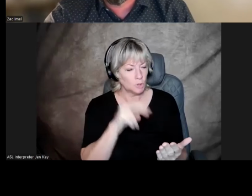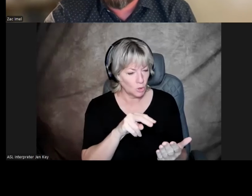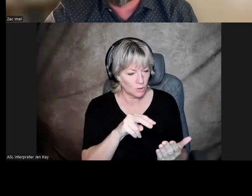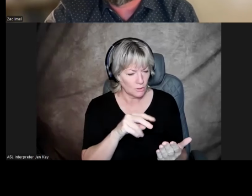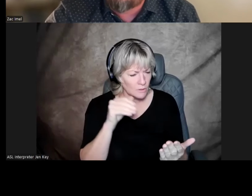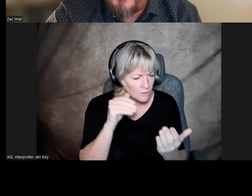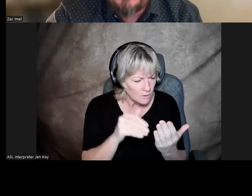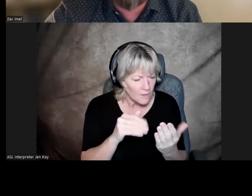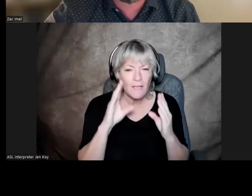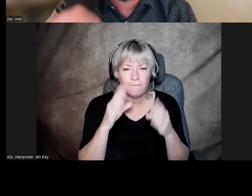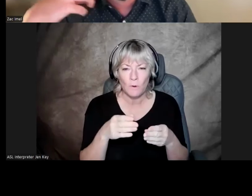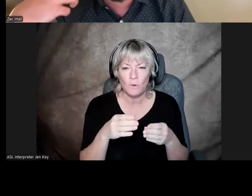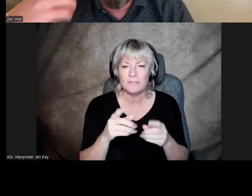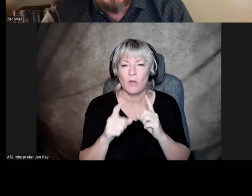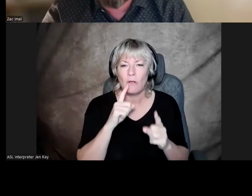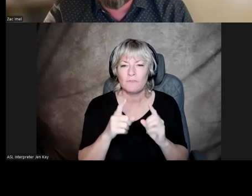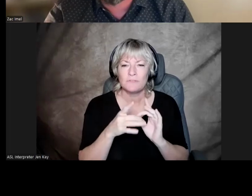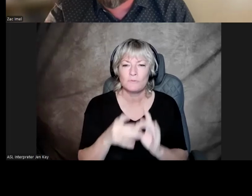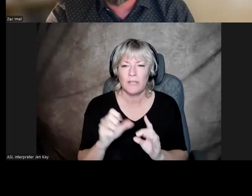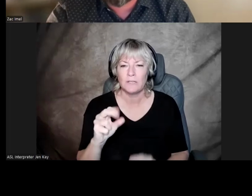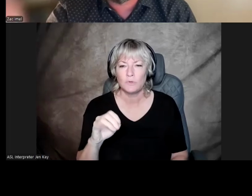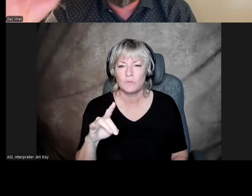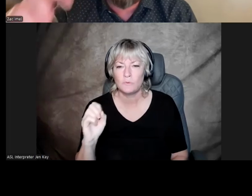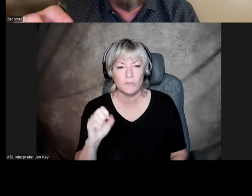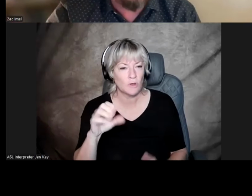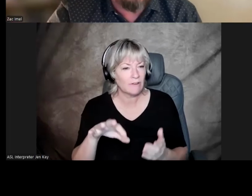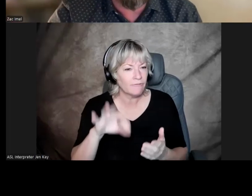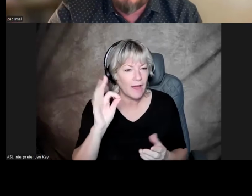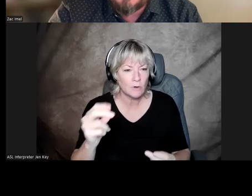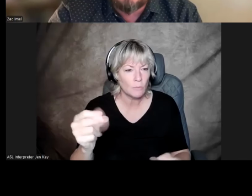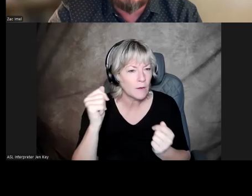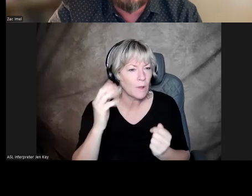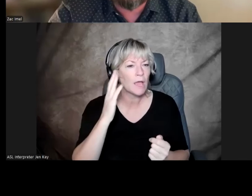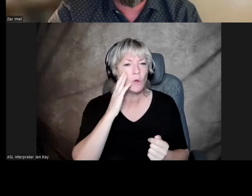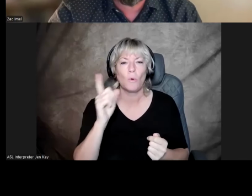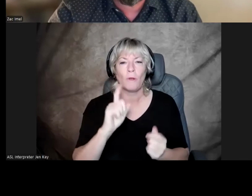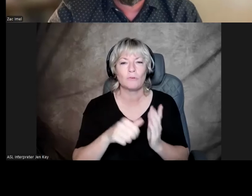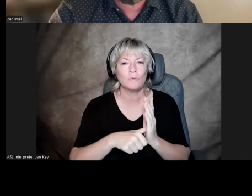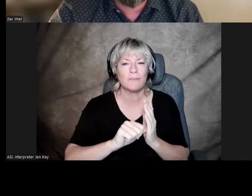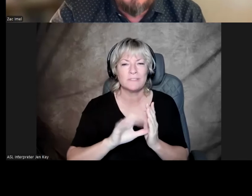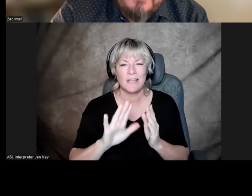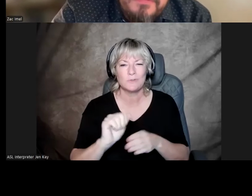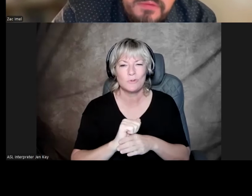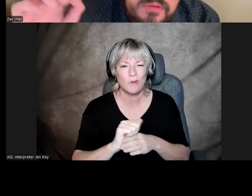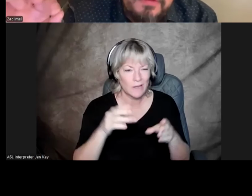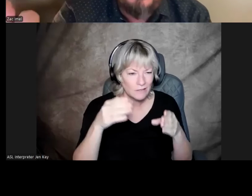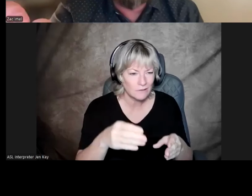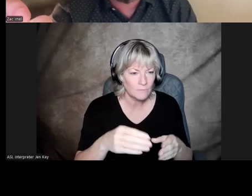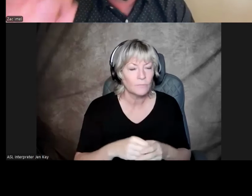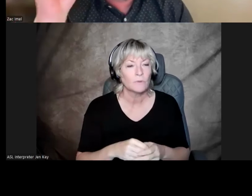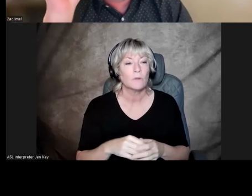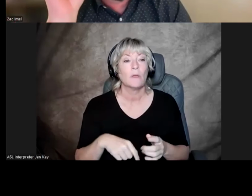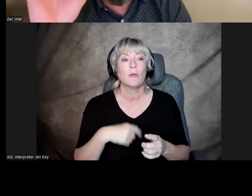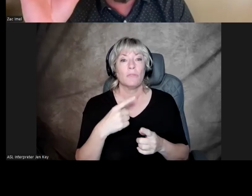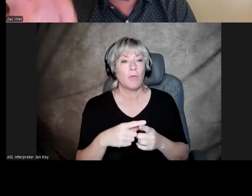to suicide so you can find them immediately within the transcript and know where you want to focus. Then you can zoom